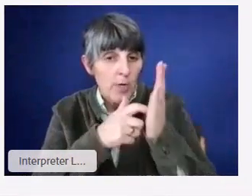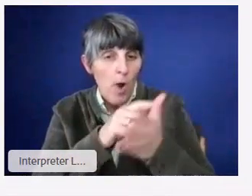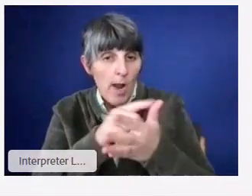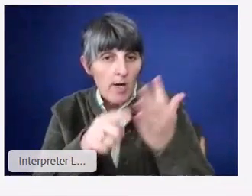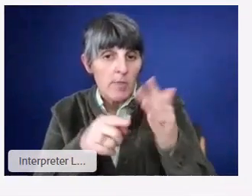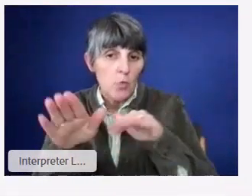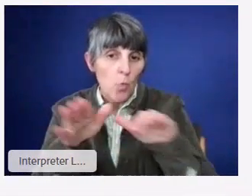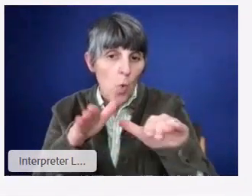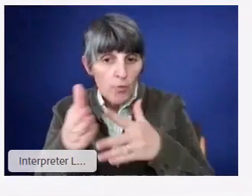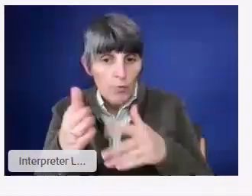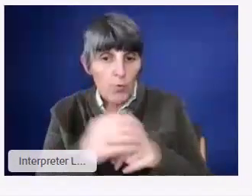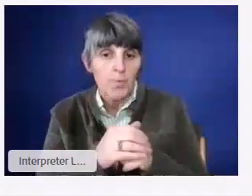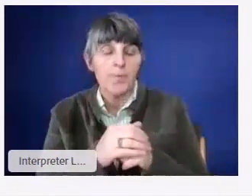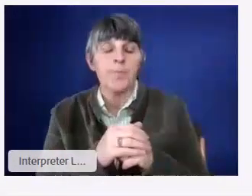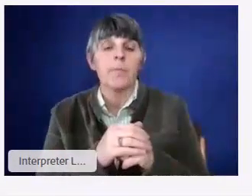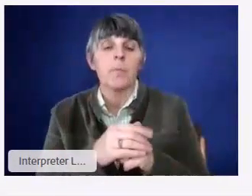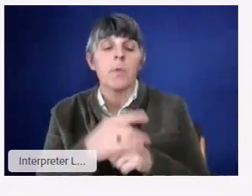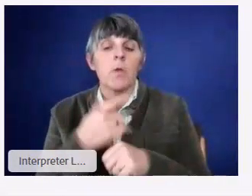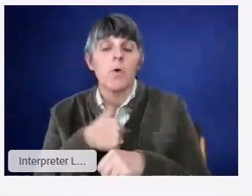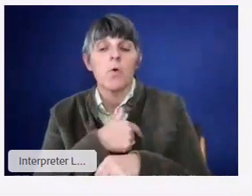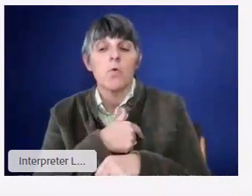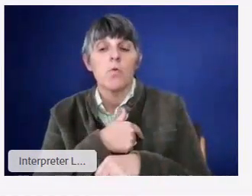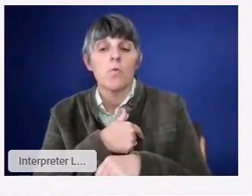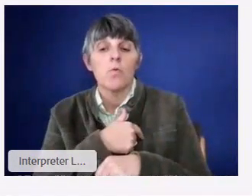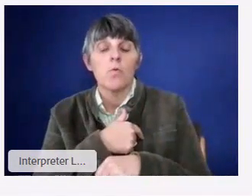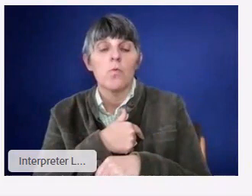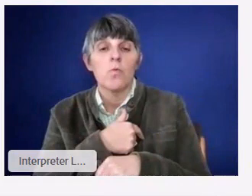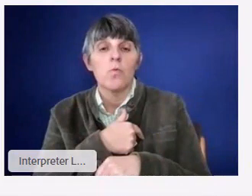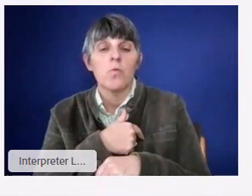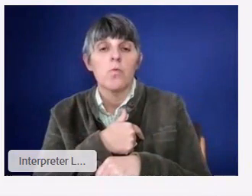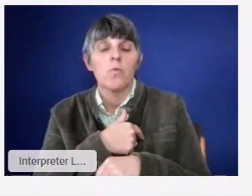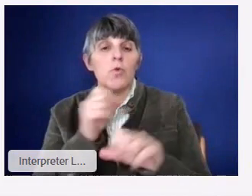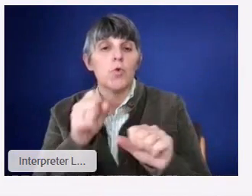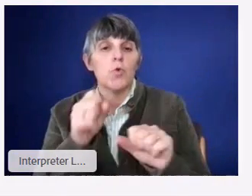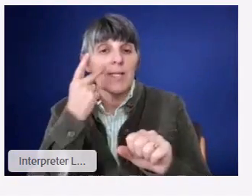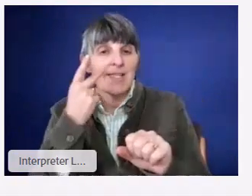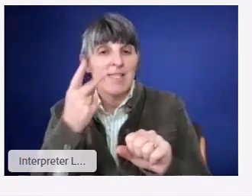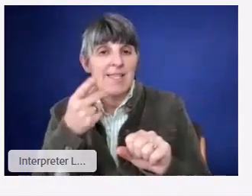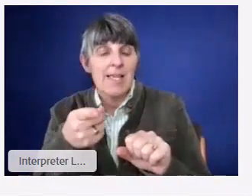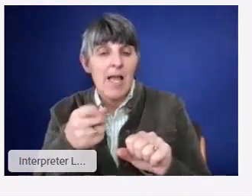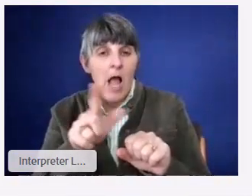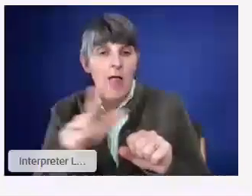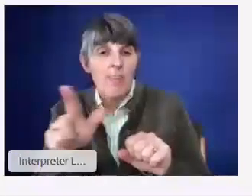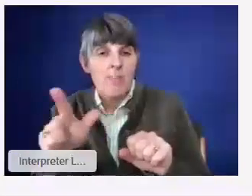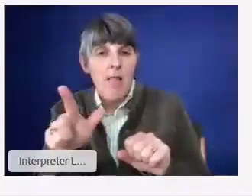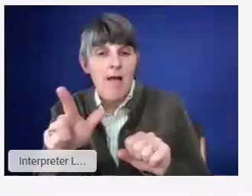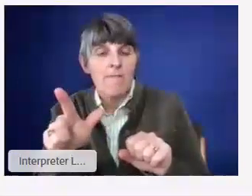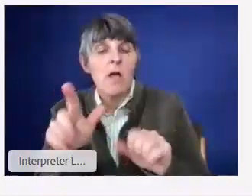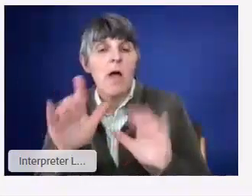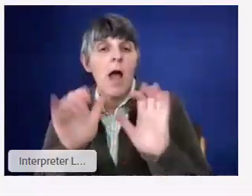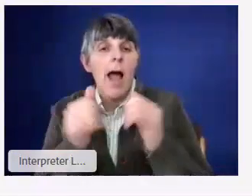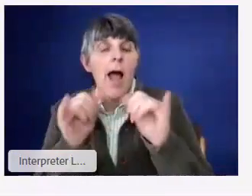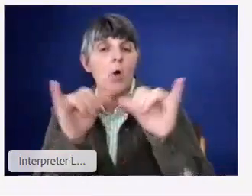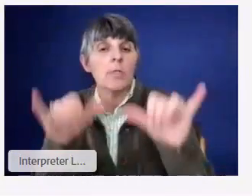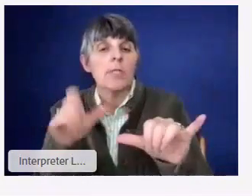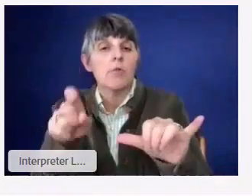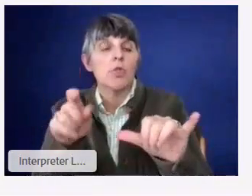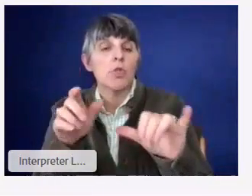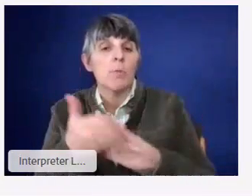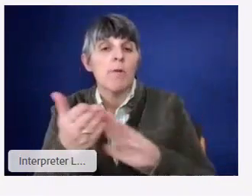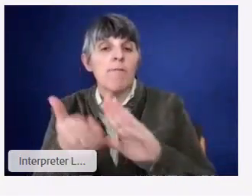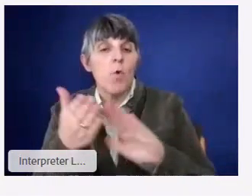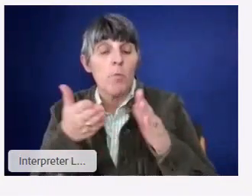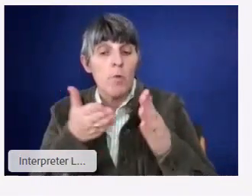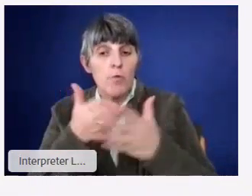walkthrough. We have, you can see over there on the left, how the system should perform through the